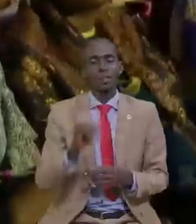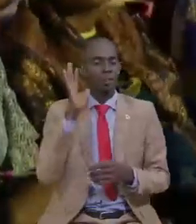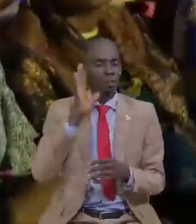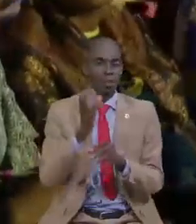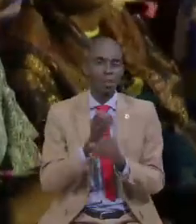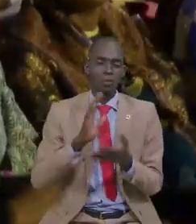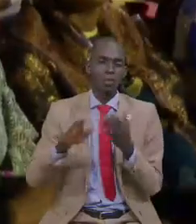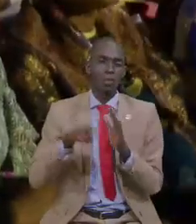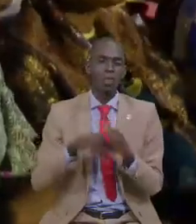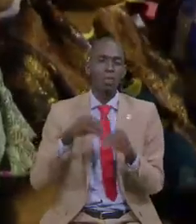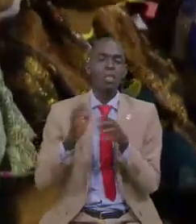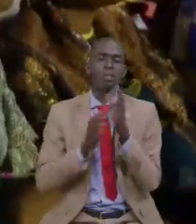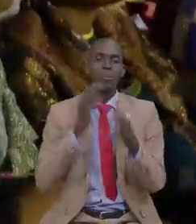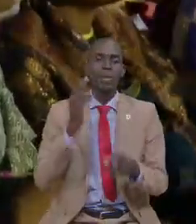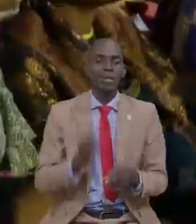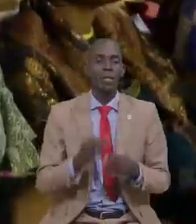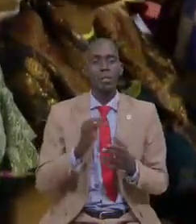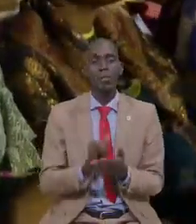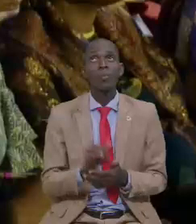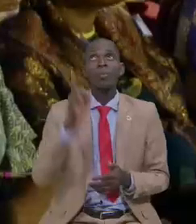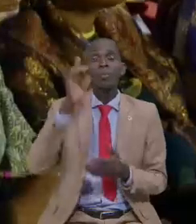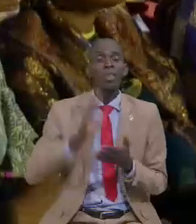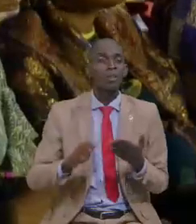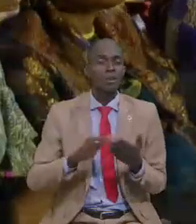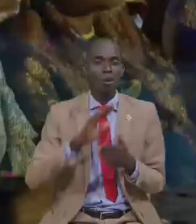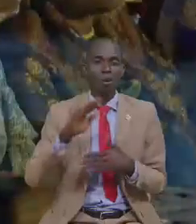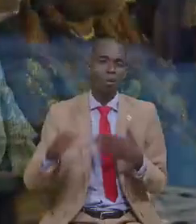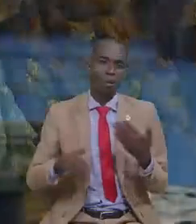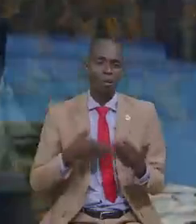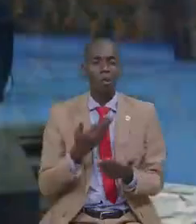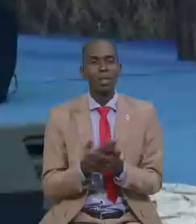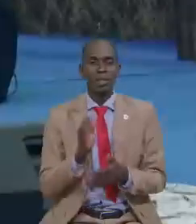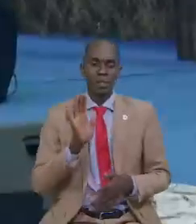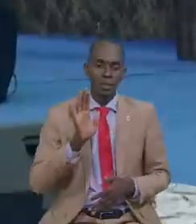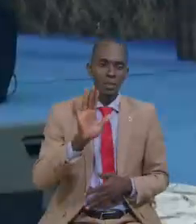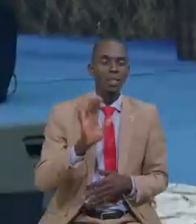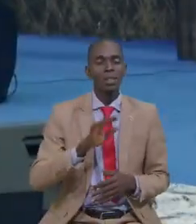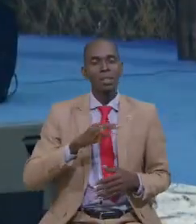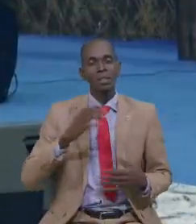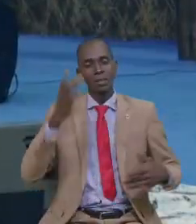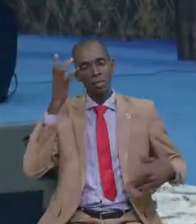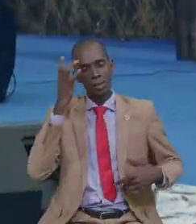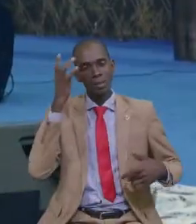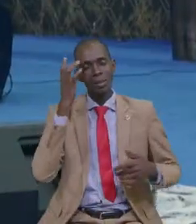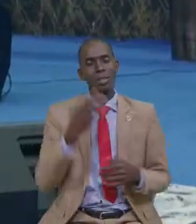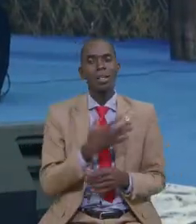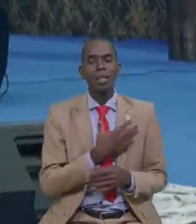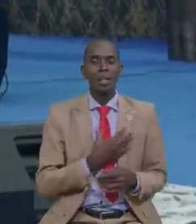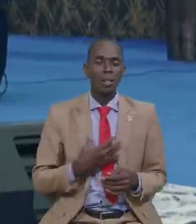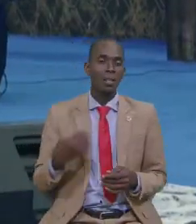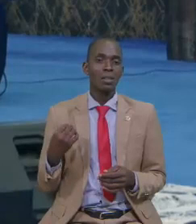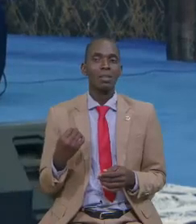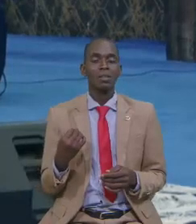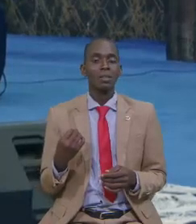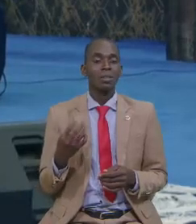will forgive you. He forgiveth all thine diseases and all thy